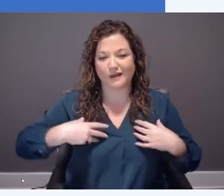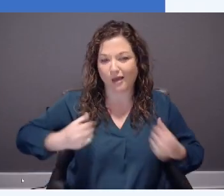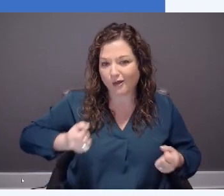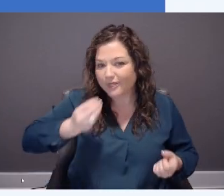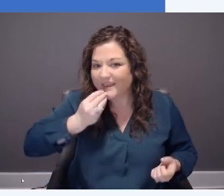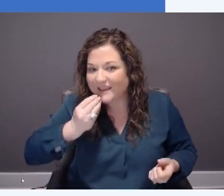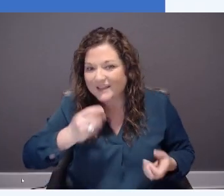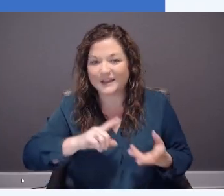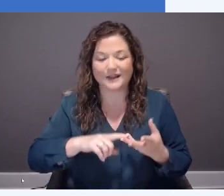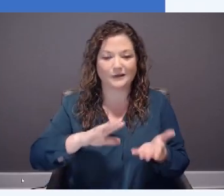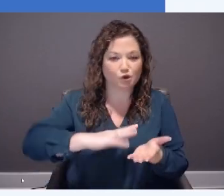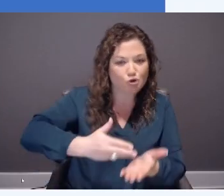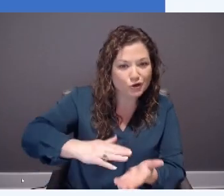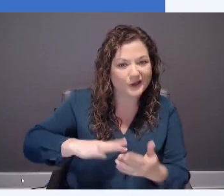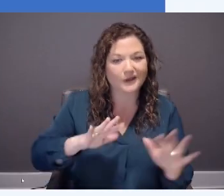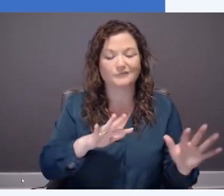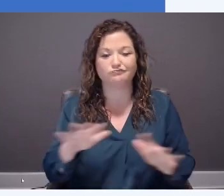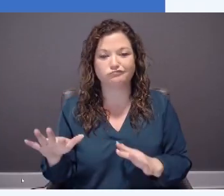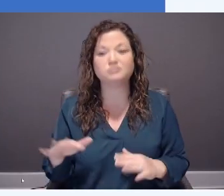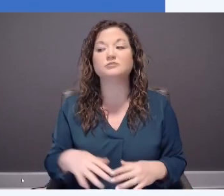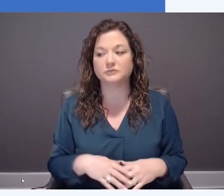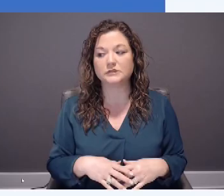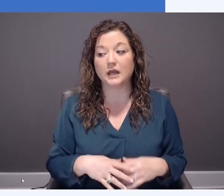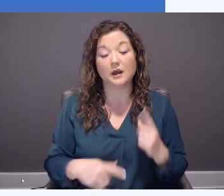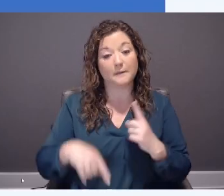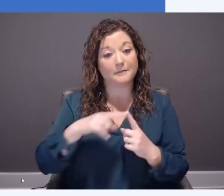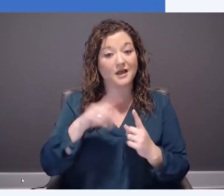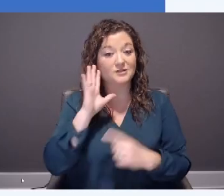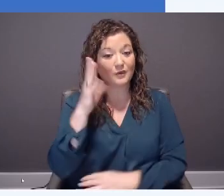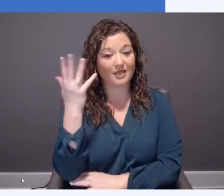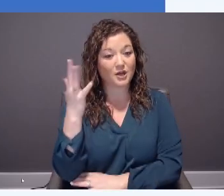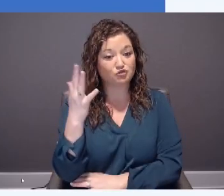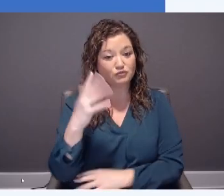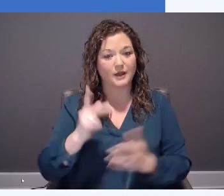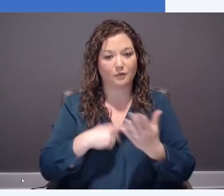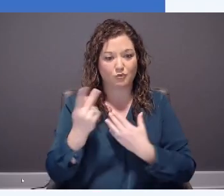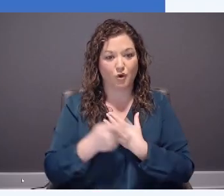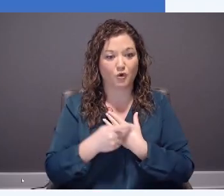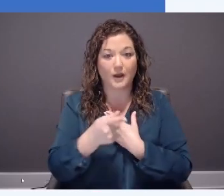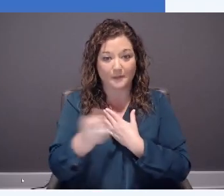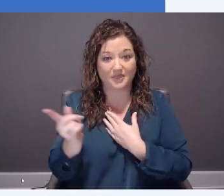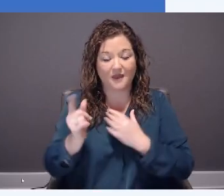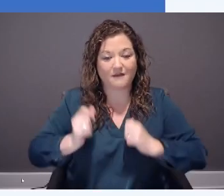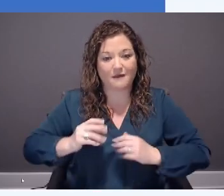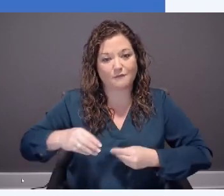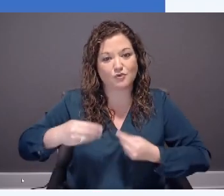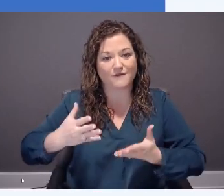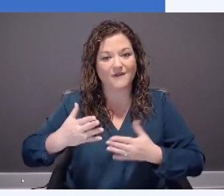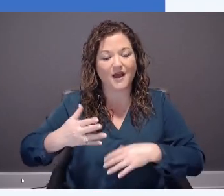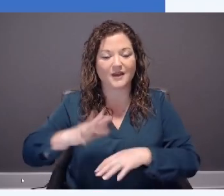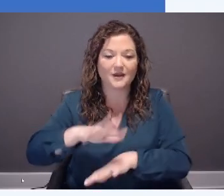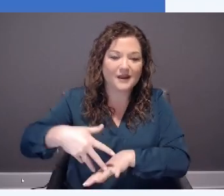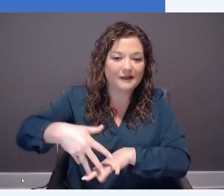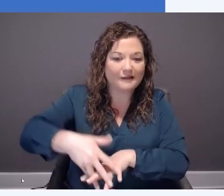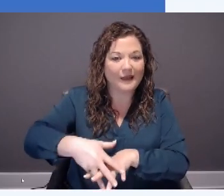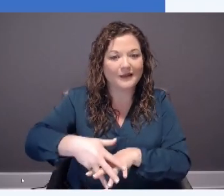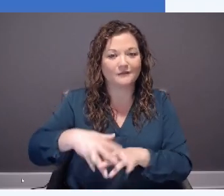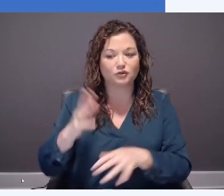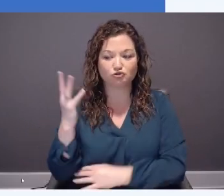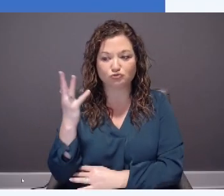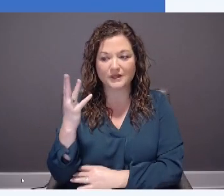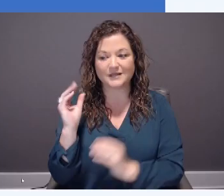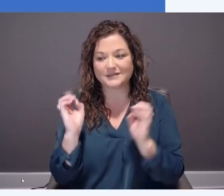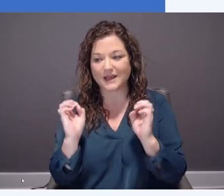They'll also have a tree program that they'll be able to provide some native trees and education in that area with the